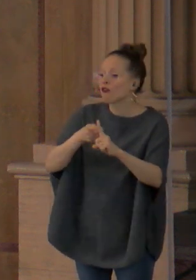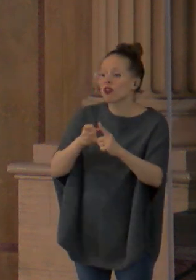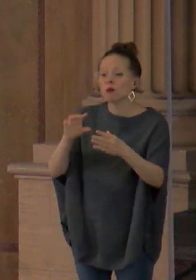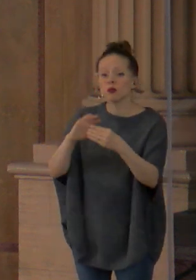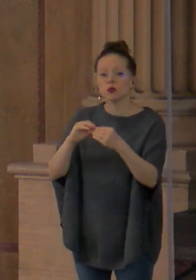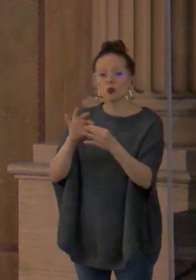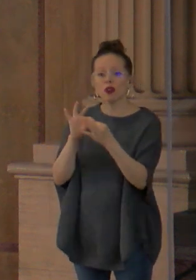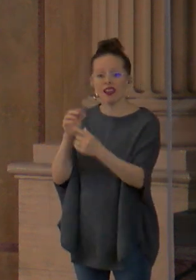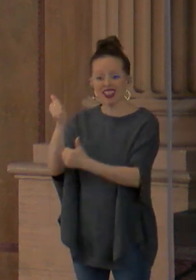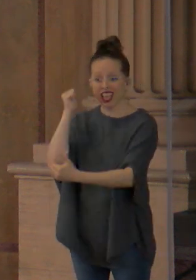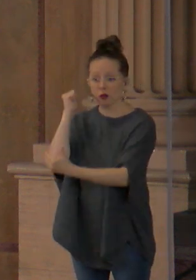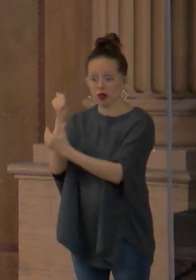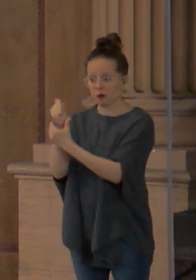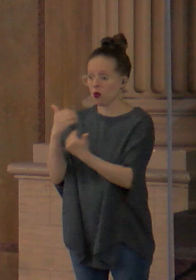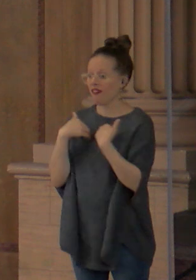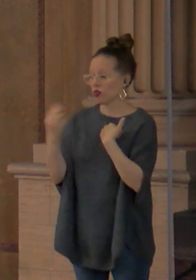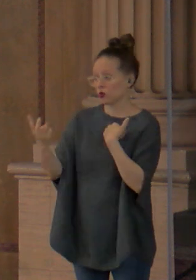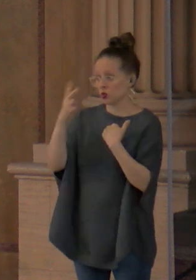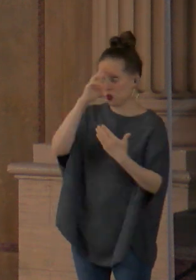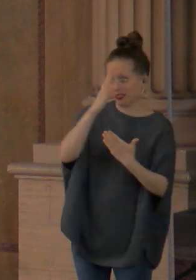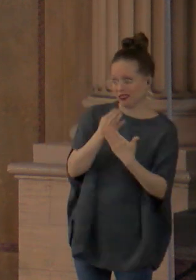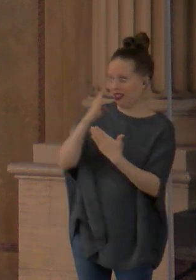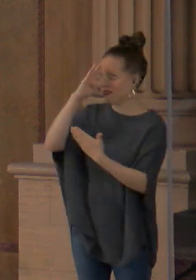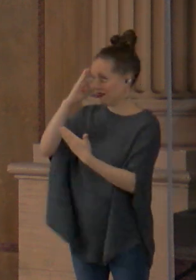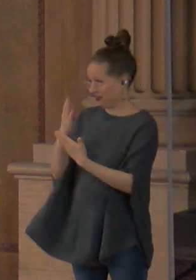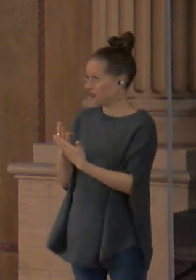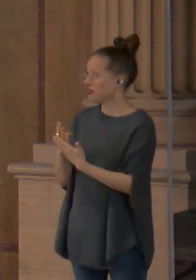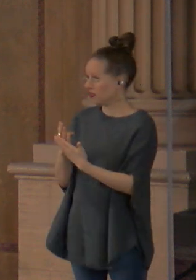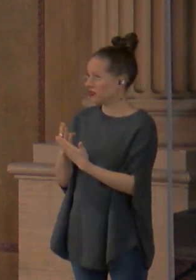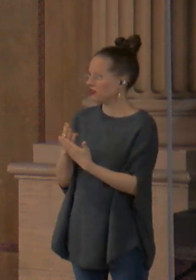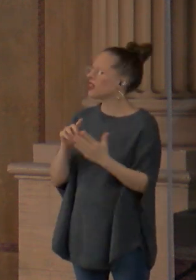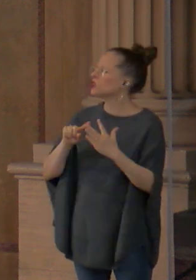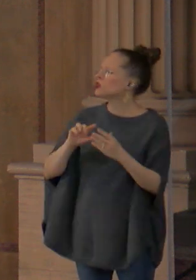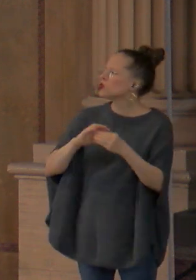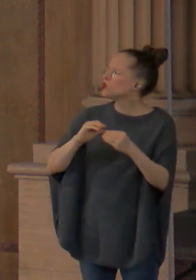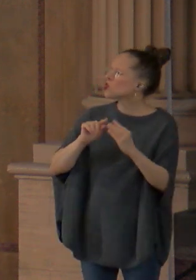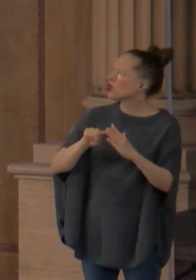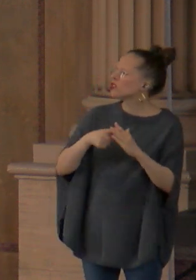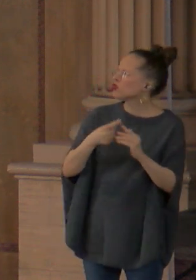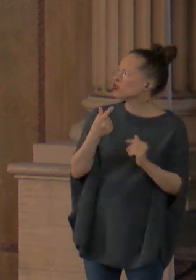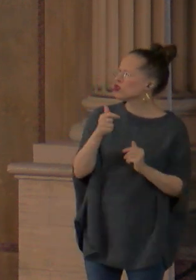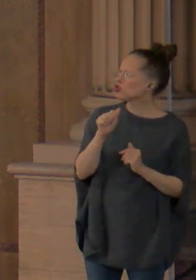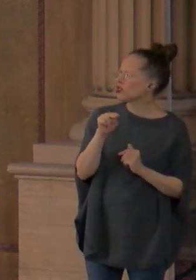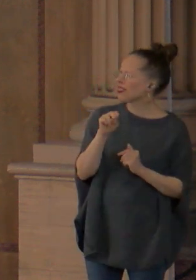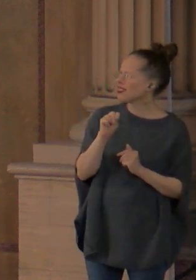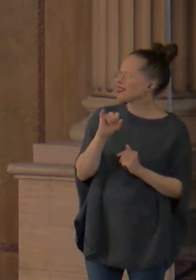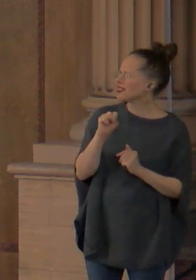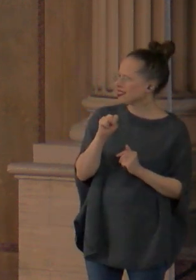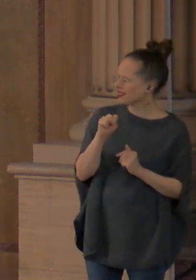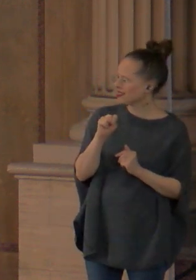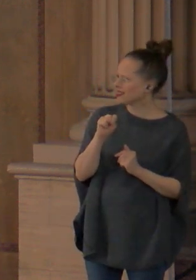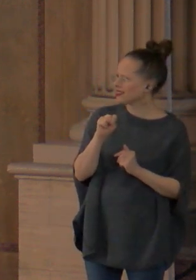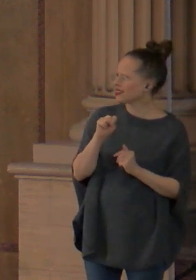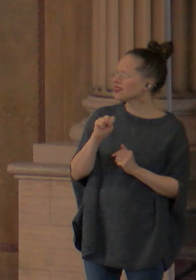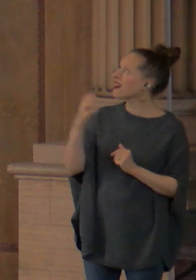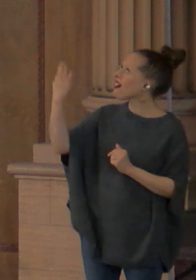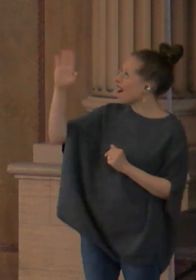who had two sons. And in that story, it begins in Genesis chapter 12. God calls to this old man, Abraham.